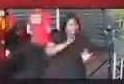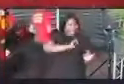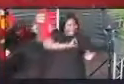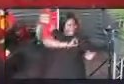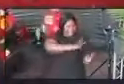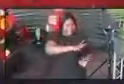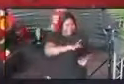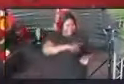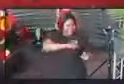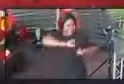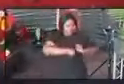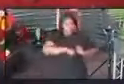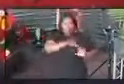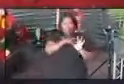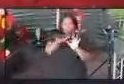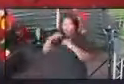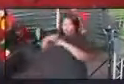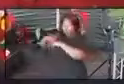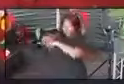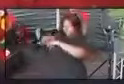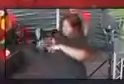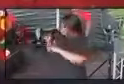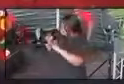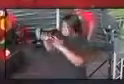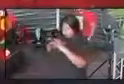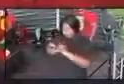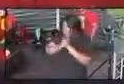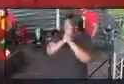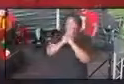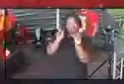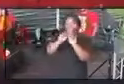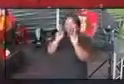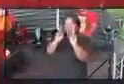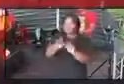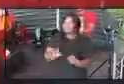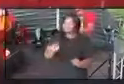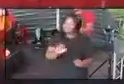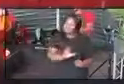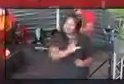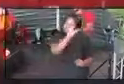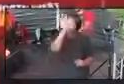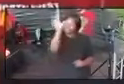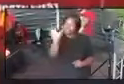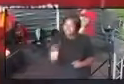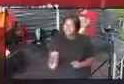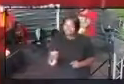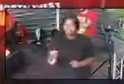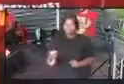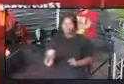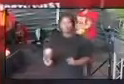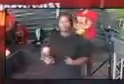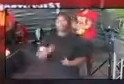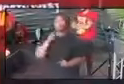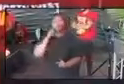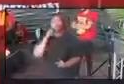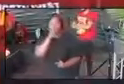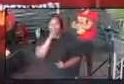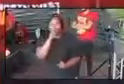not those who unite us. South Africa, you are